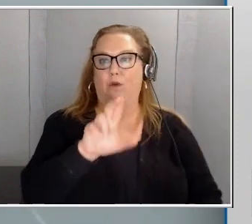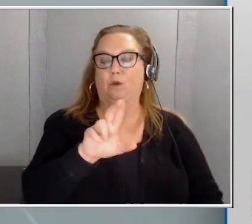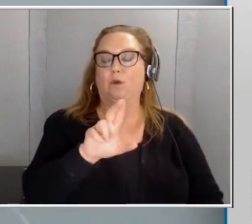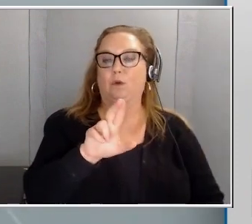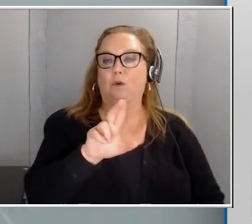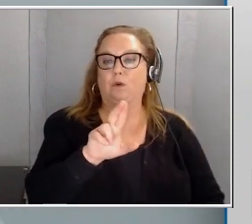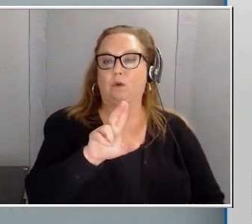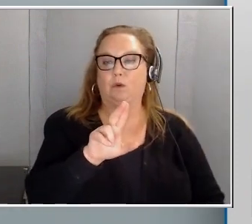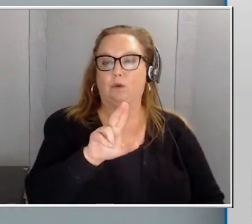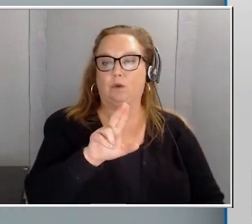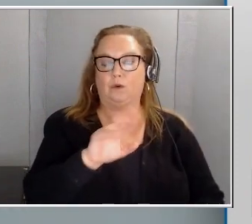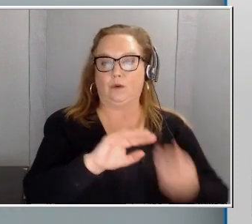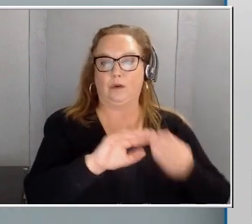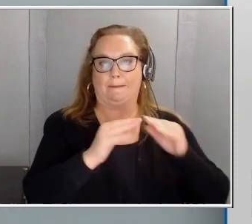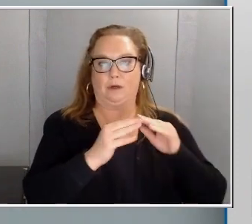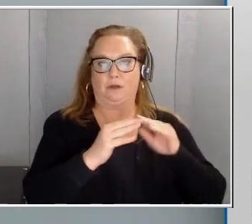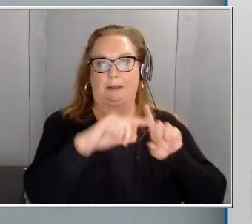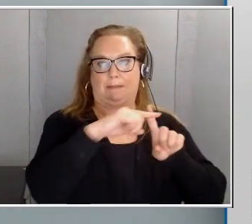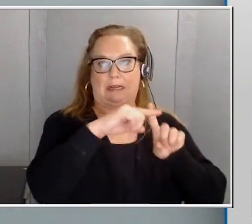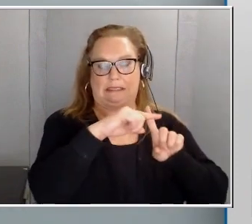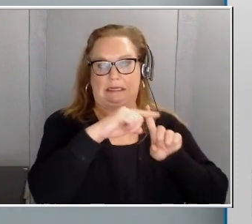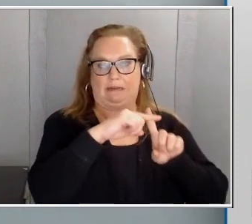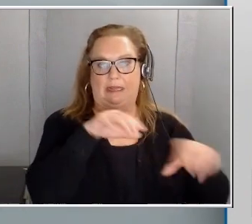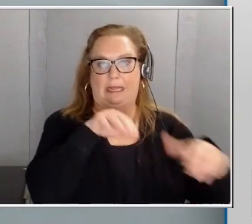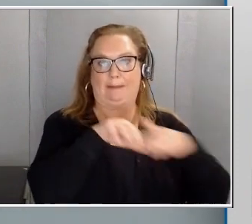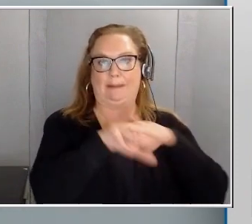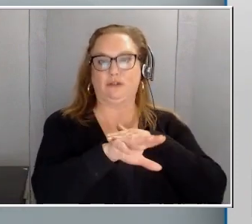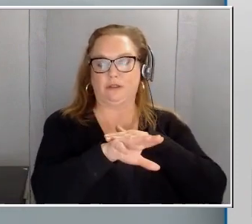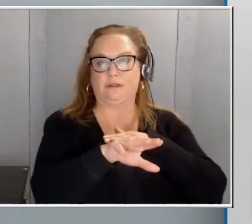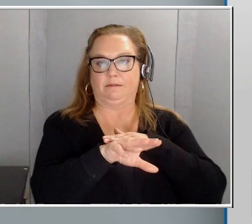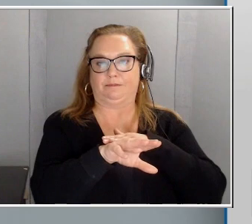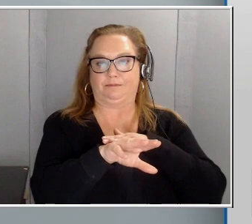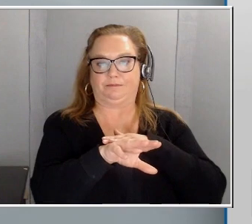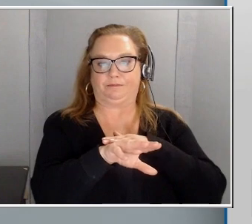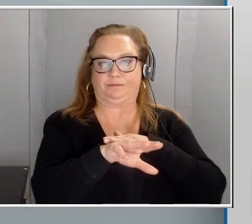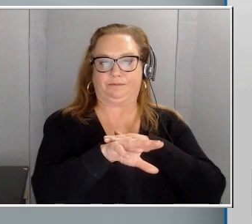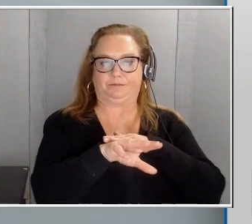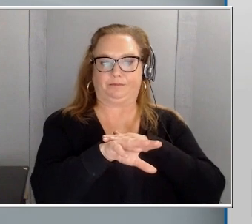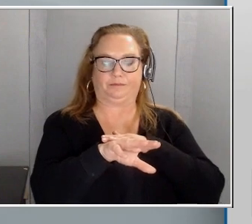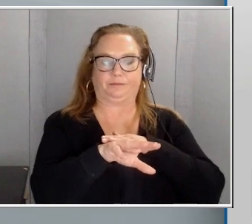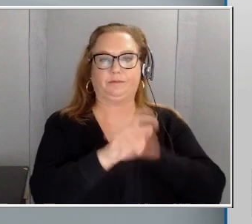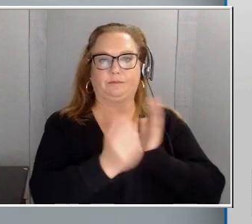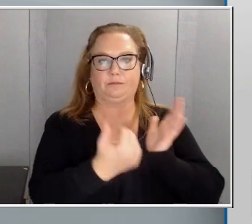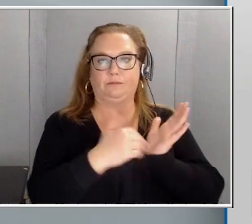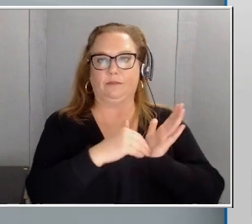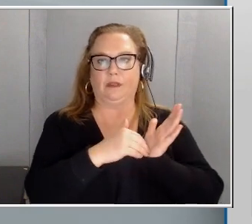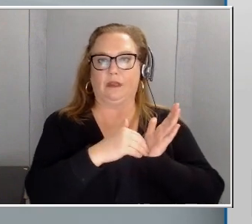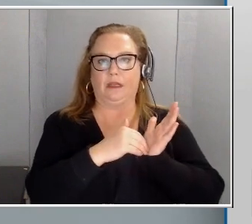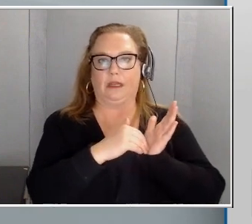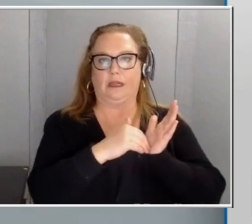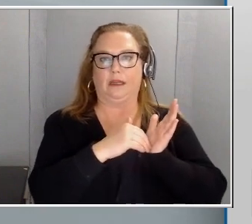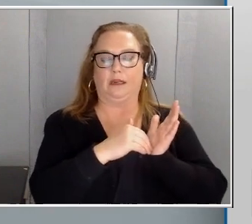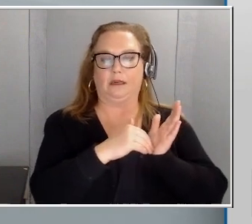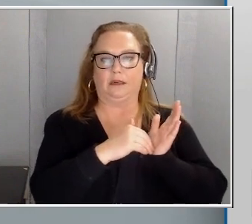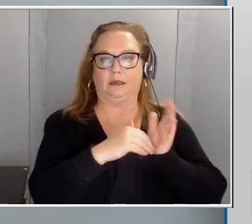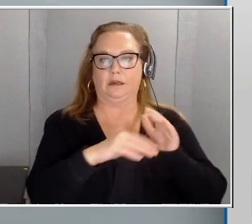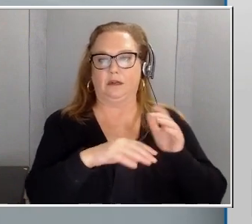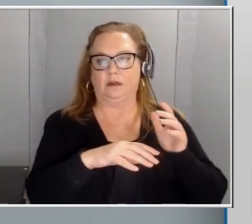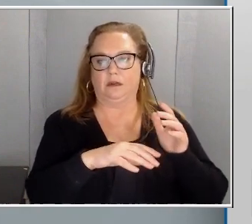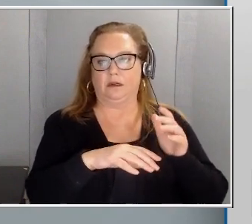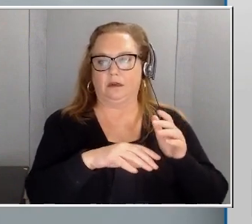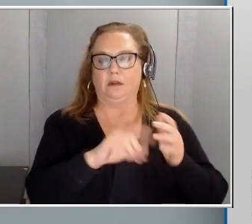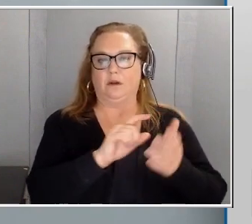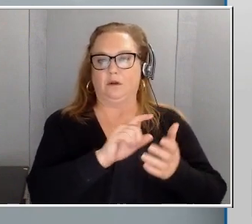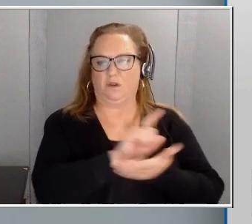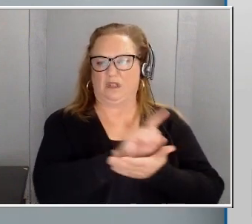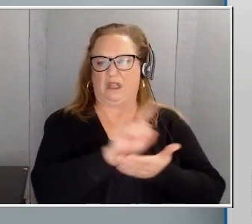These are influenza positive admissions, and this is, again, below, it's in weeks, so you can